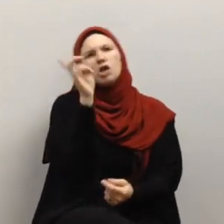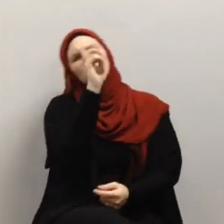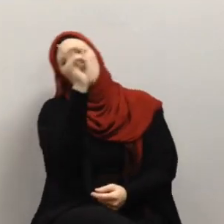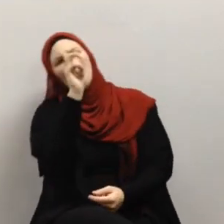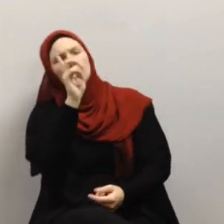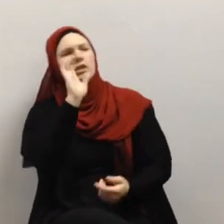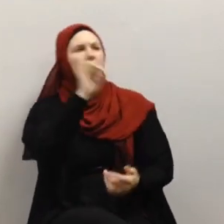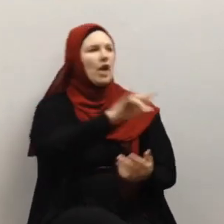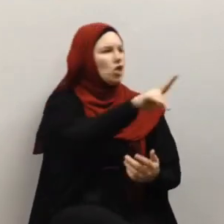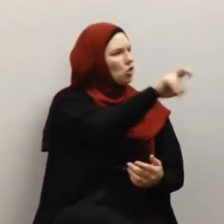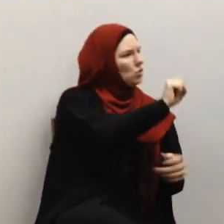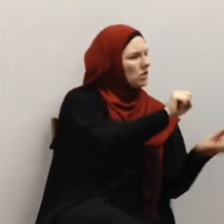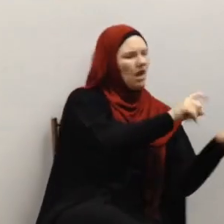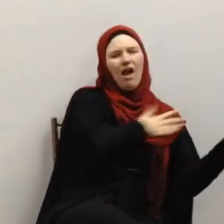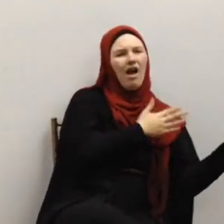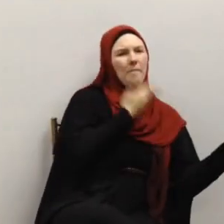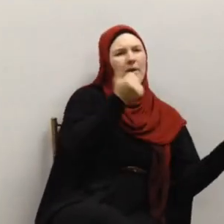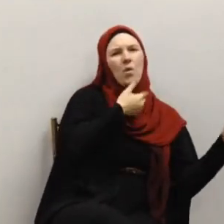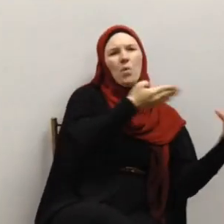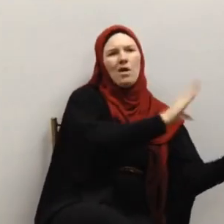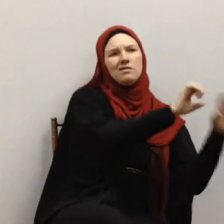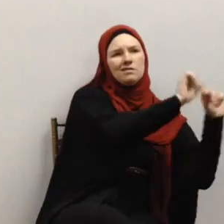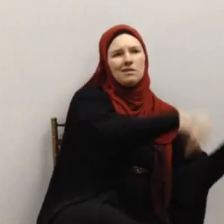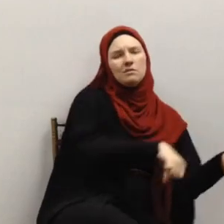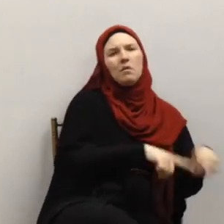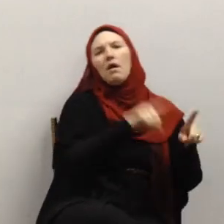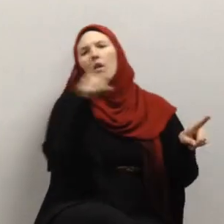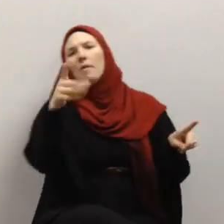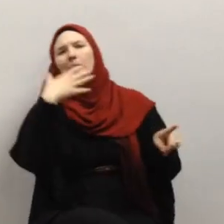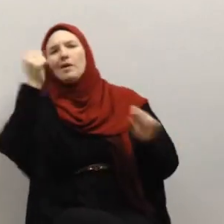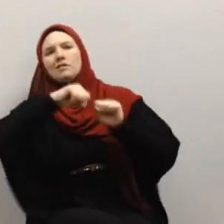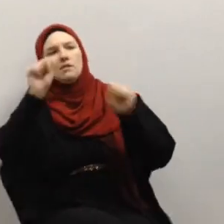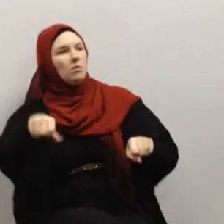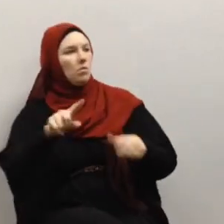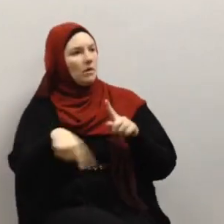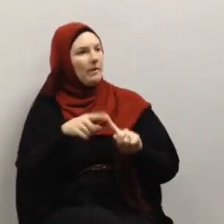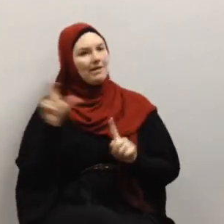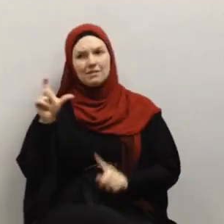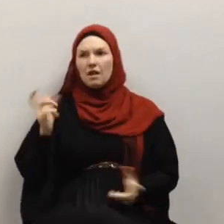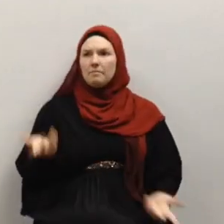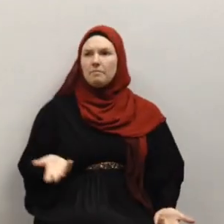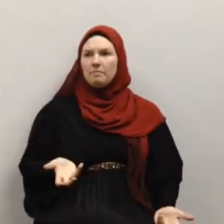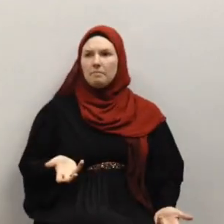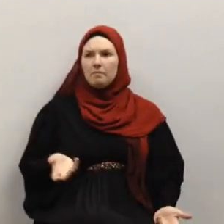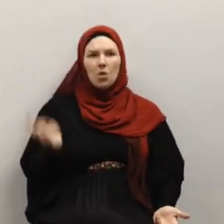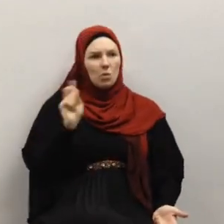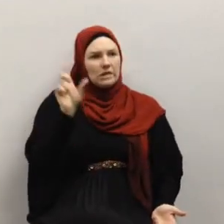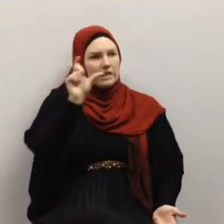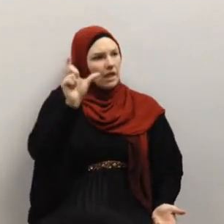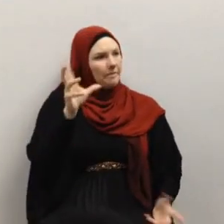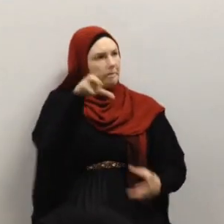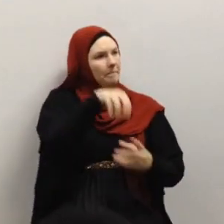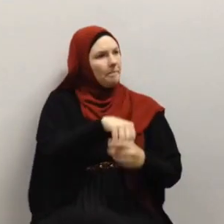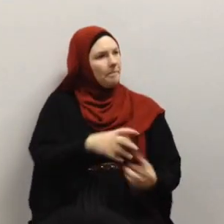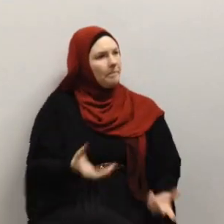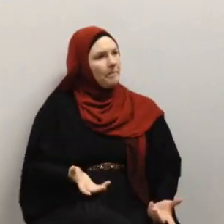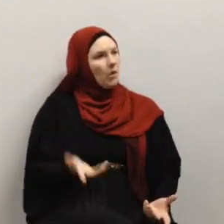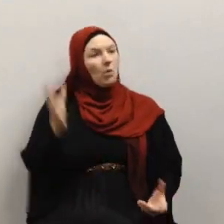is democracy. What about Islam? Where is Islam? We're looking for guidance